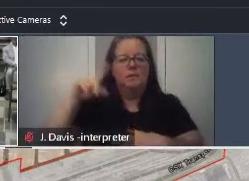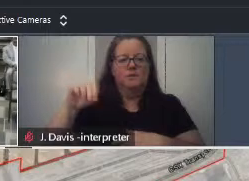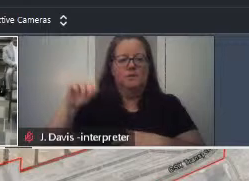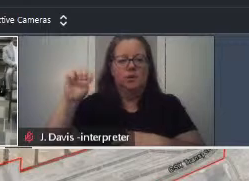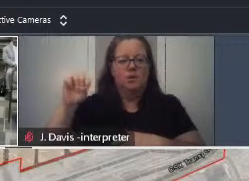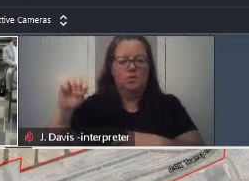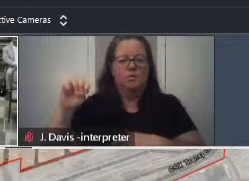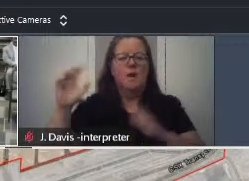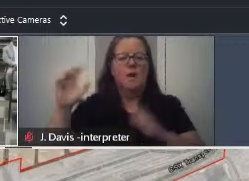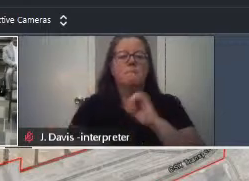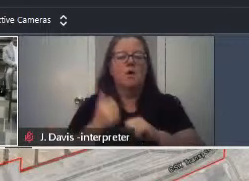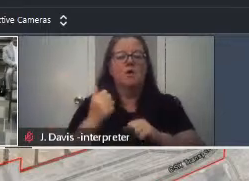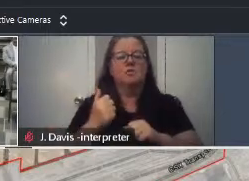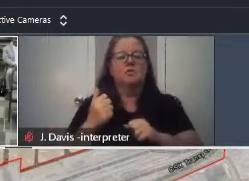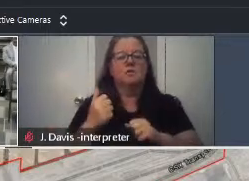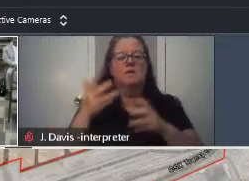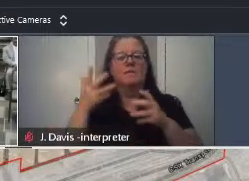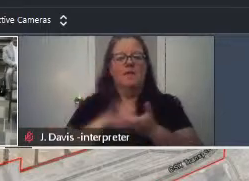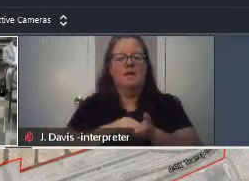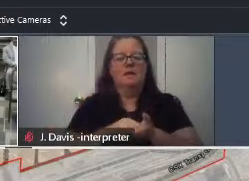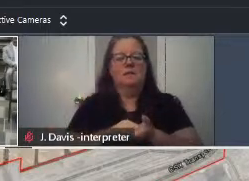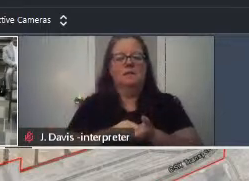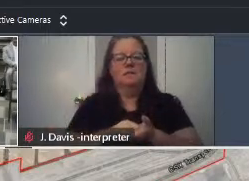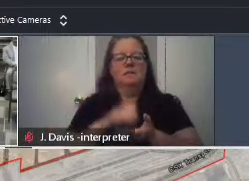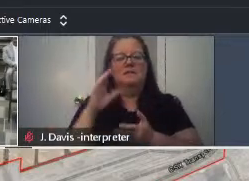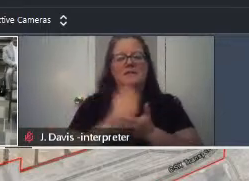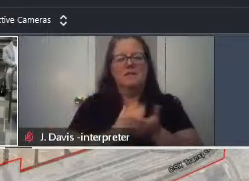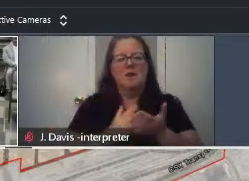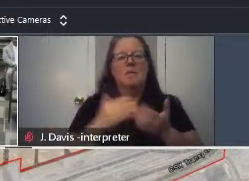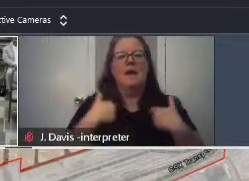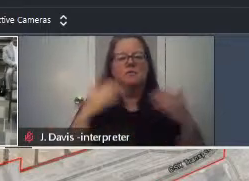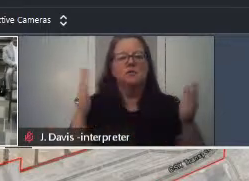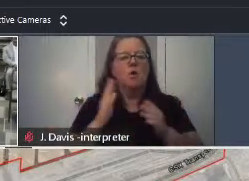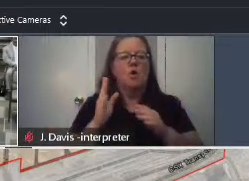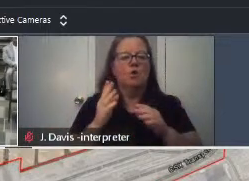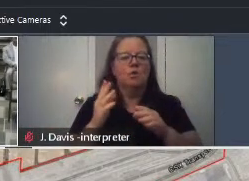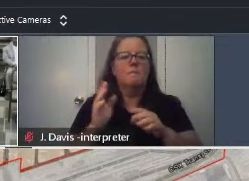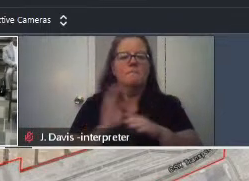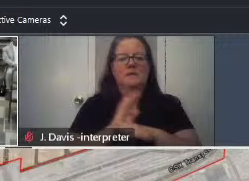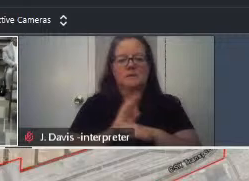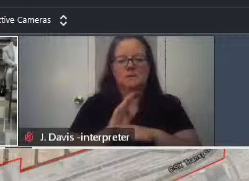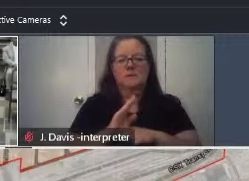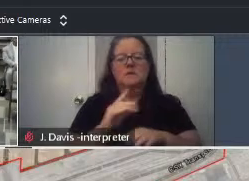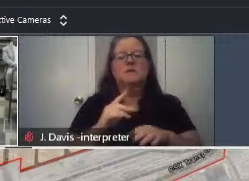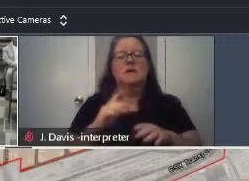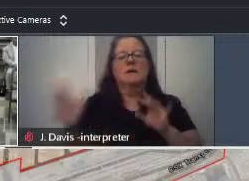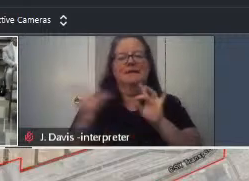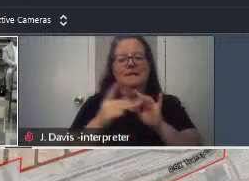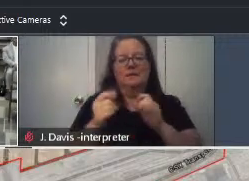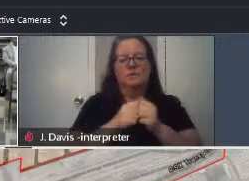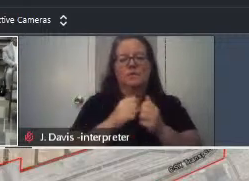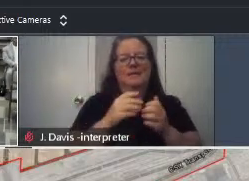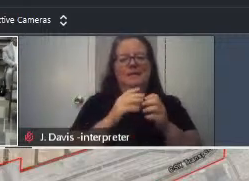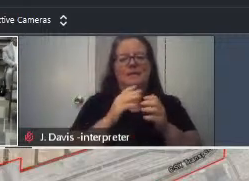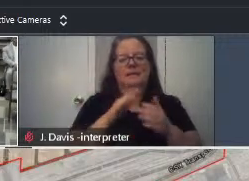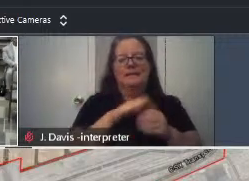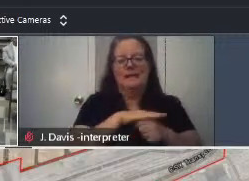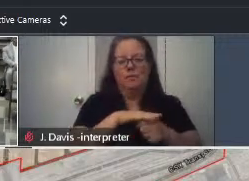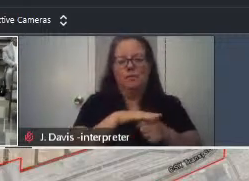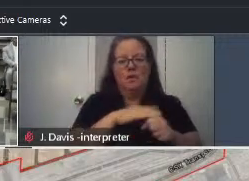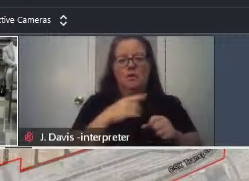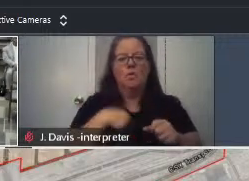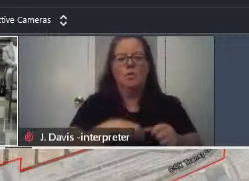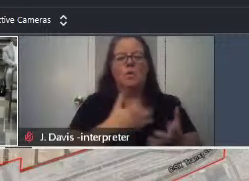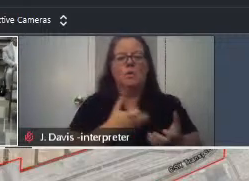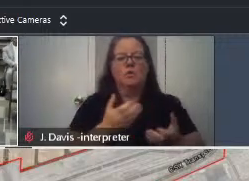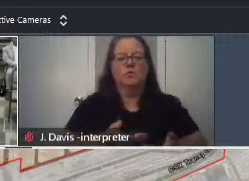that commercial activity, although it's zoned CMU 3, is smaller scale and connects to the neighborhood. Our recommendation would be to